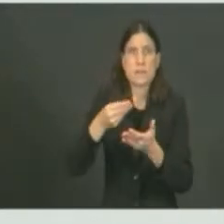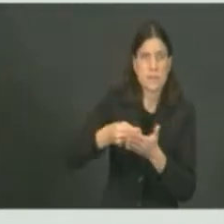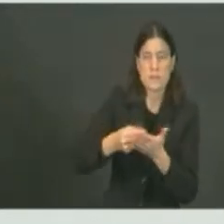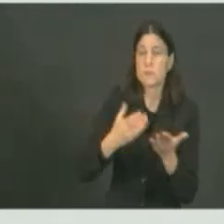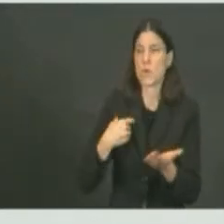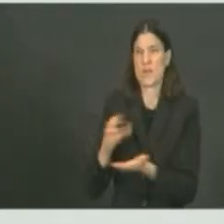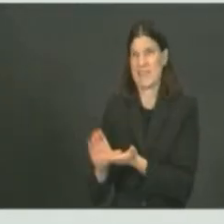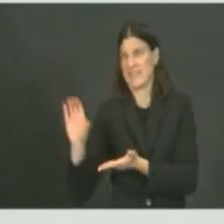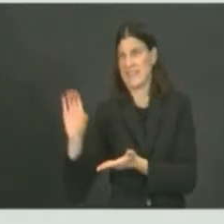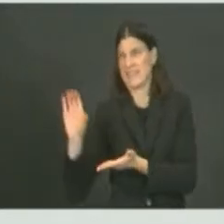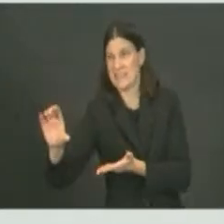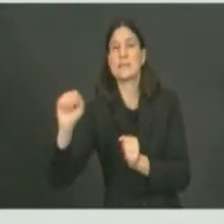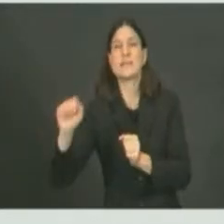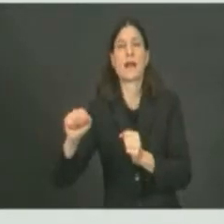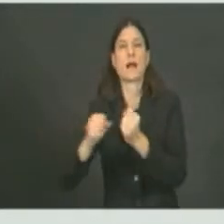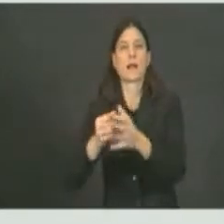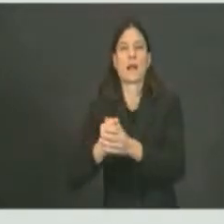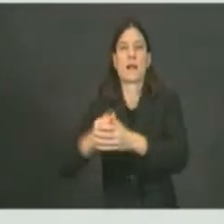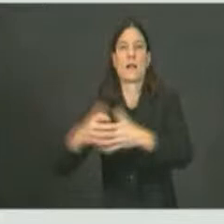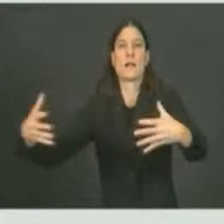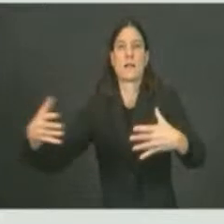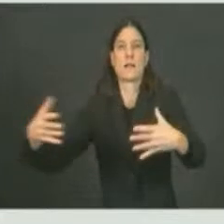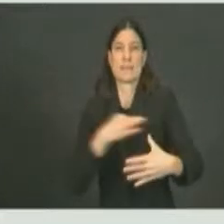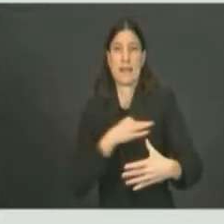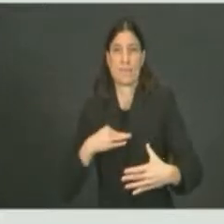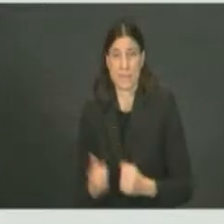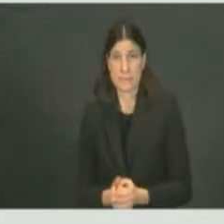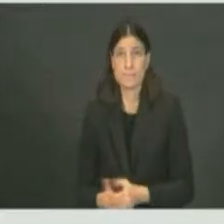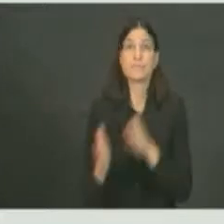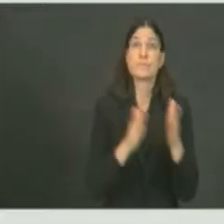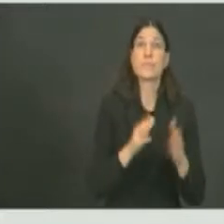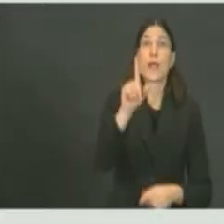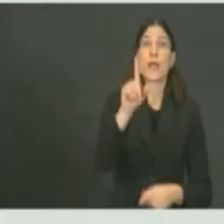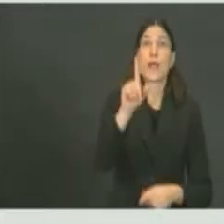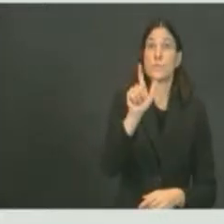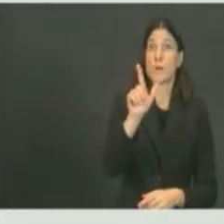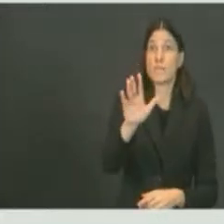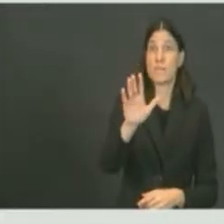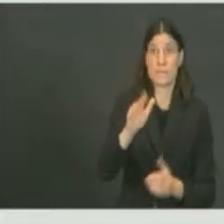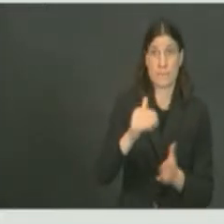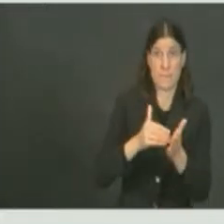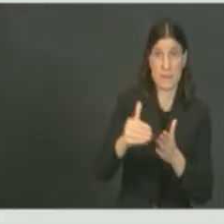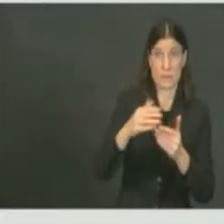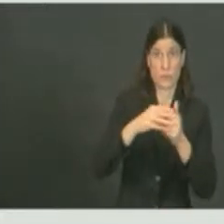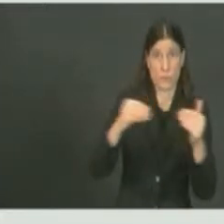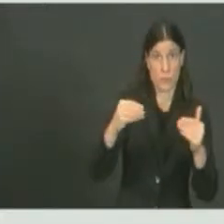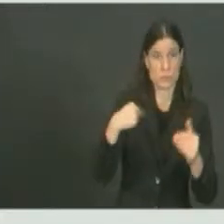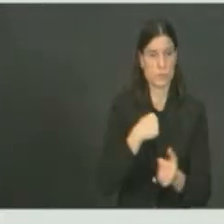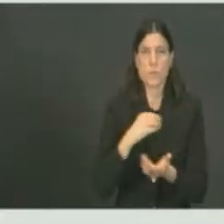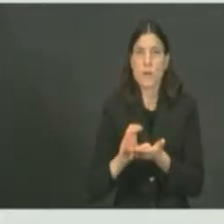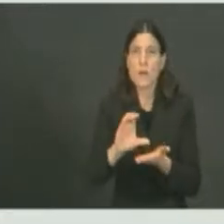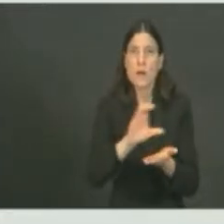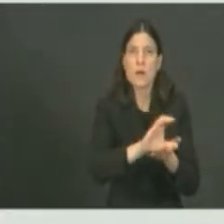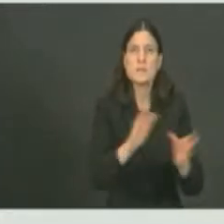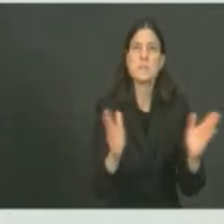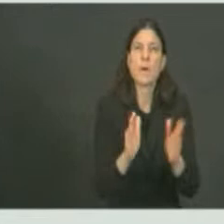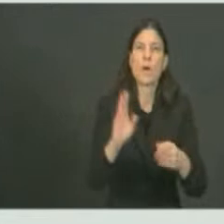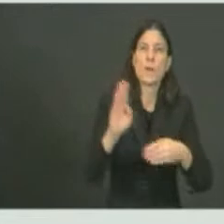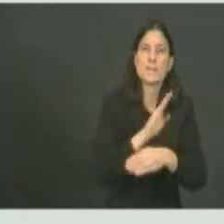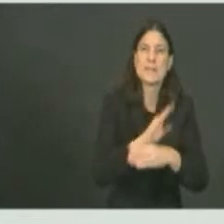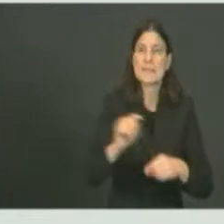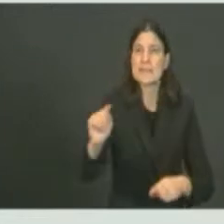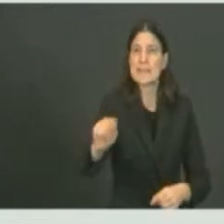million in direct support to our local businesses. So and I have Commerce Secretary Pryor with me today, who's